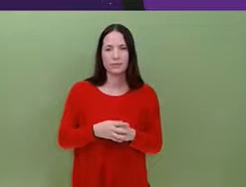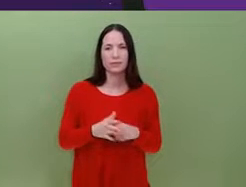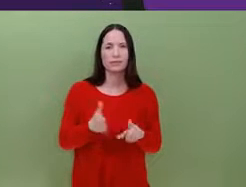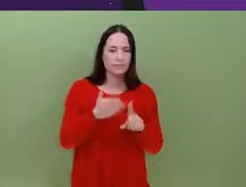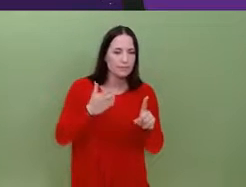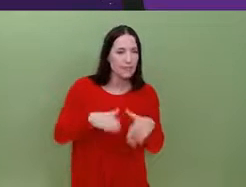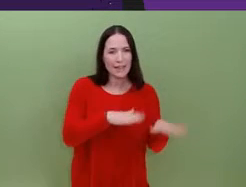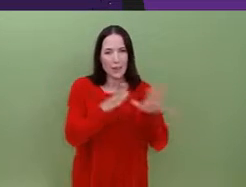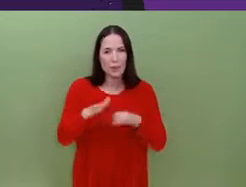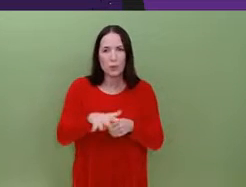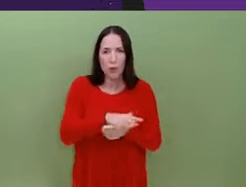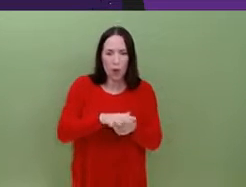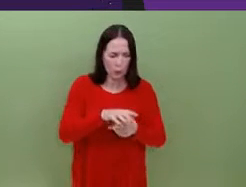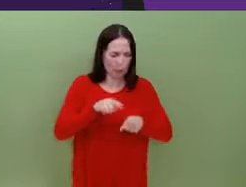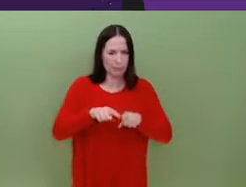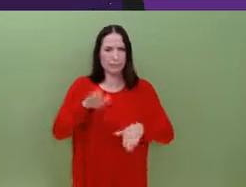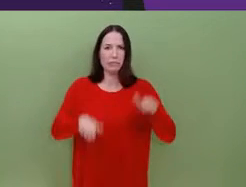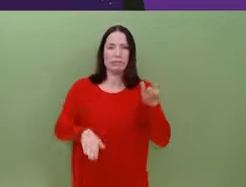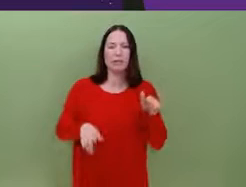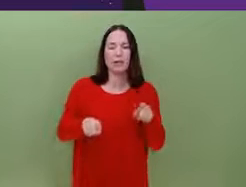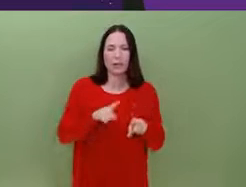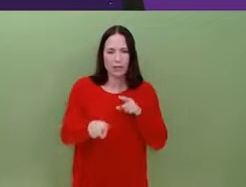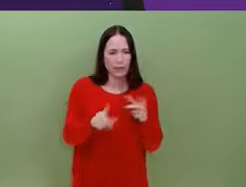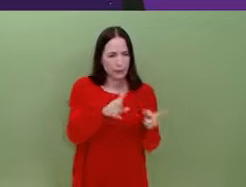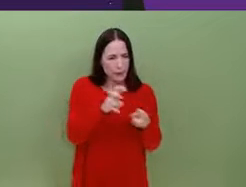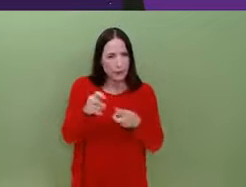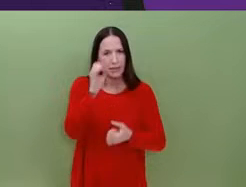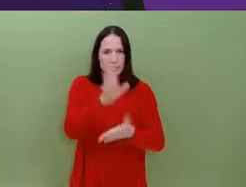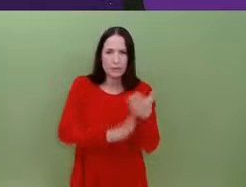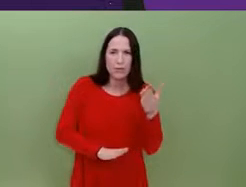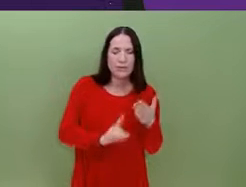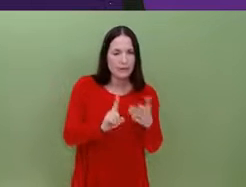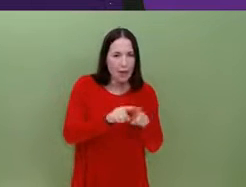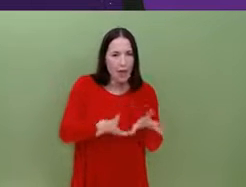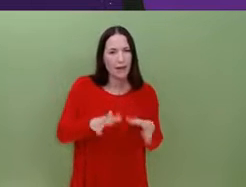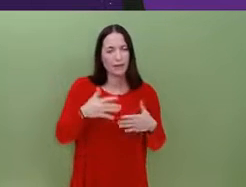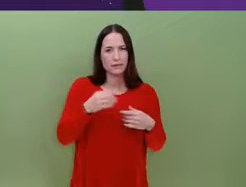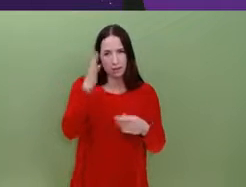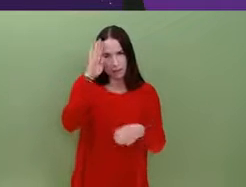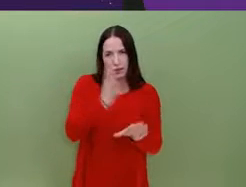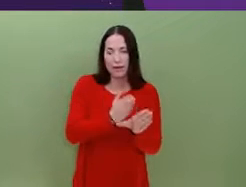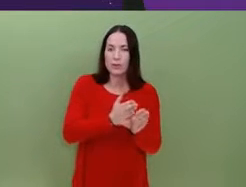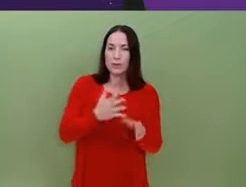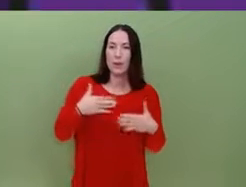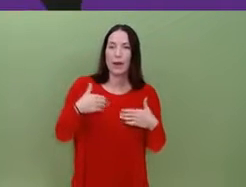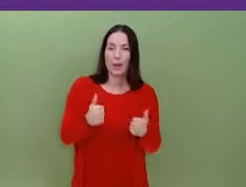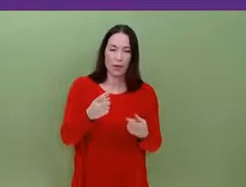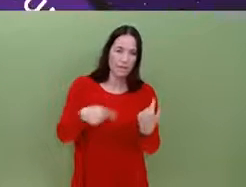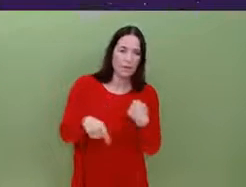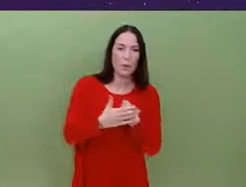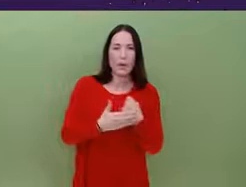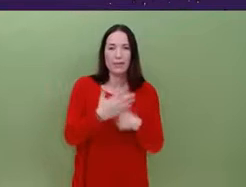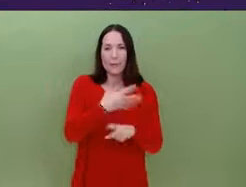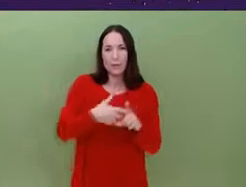disparities in access to and experiences of psychological healthcare, particularly for ethnic minority communities.